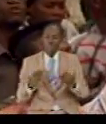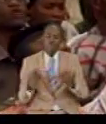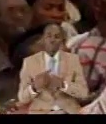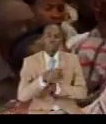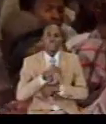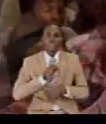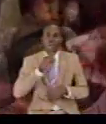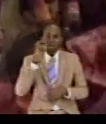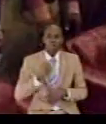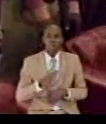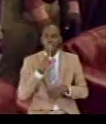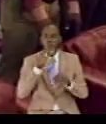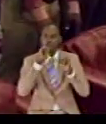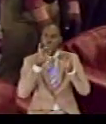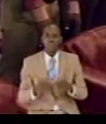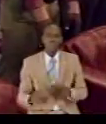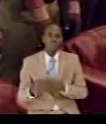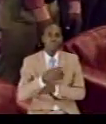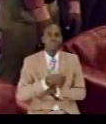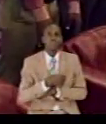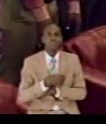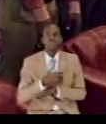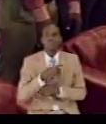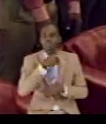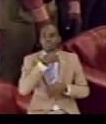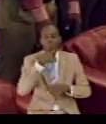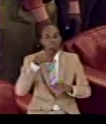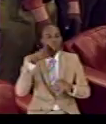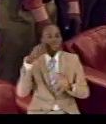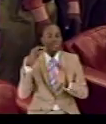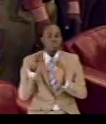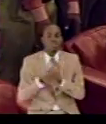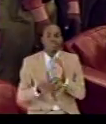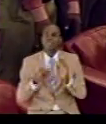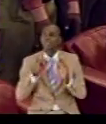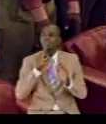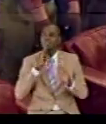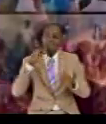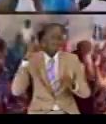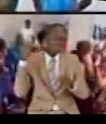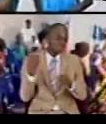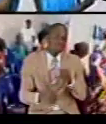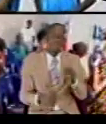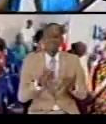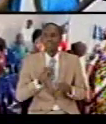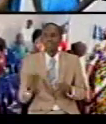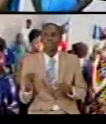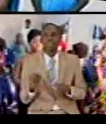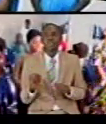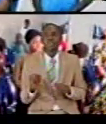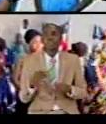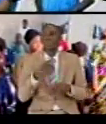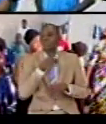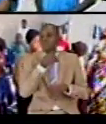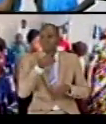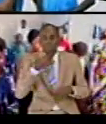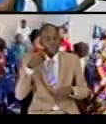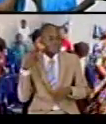be blessed today. Wilderness experience is over. Desert experience is